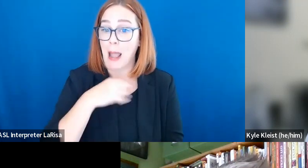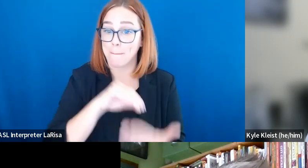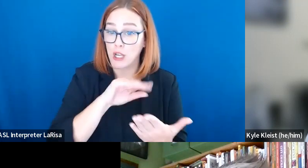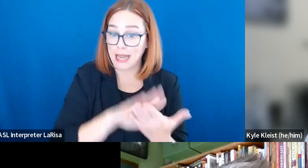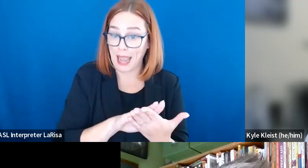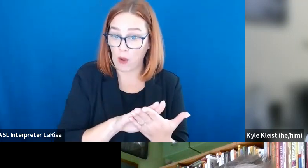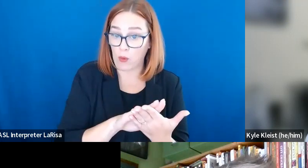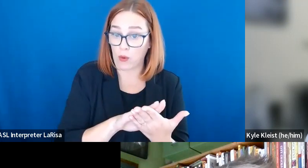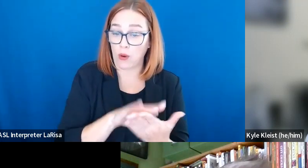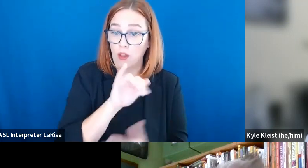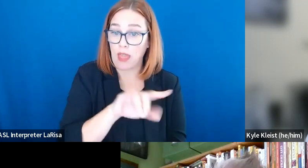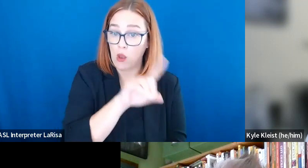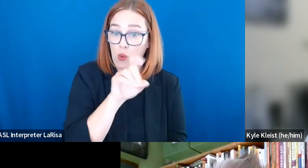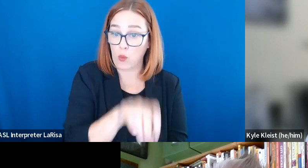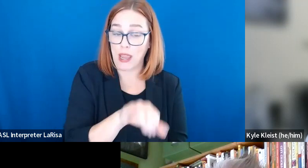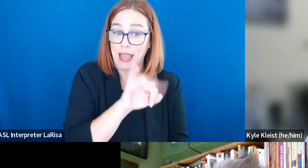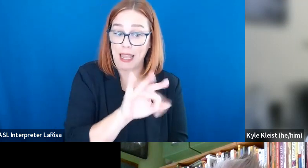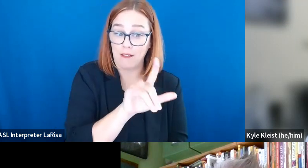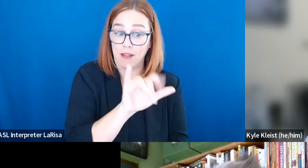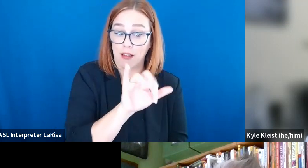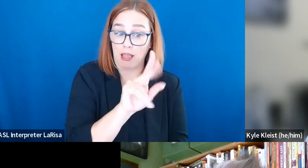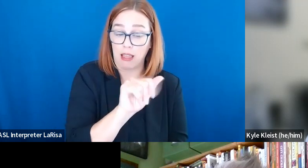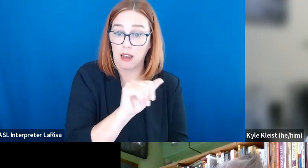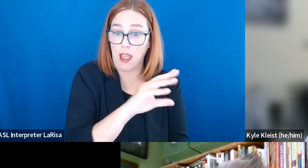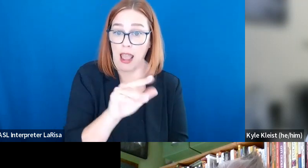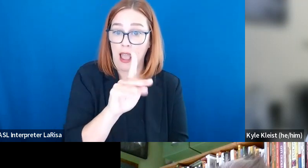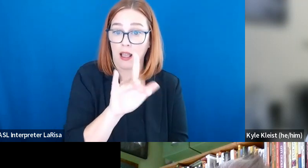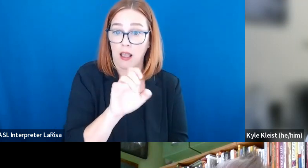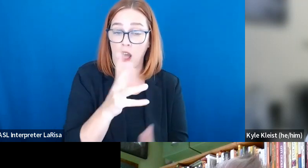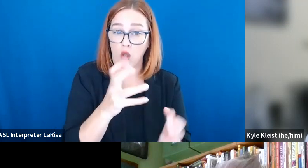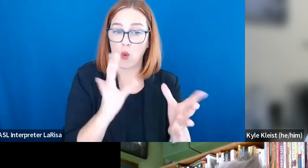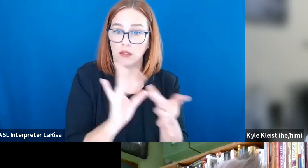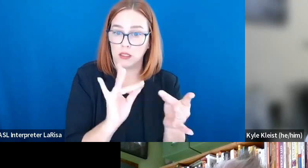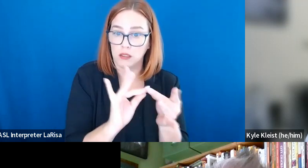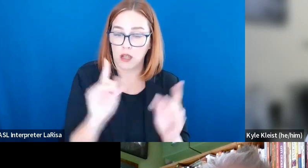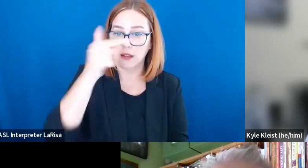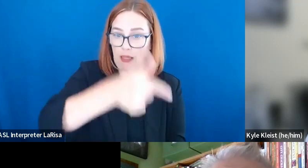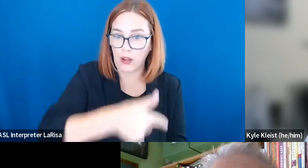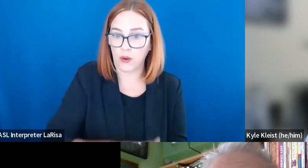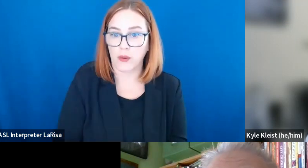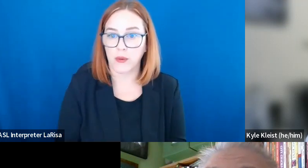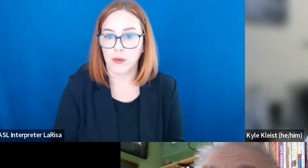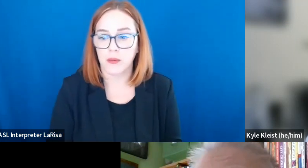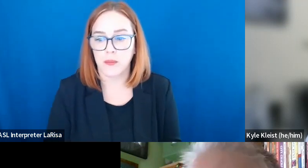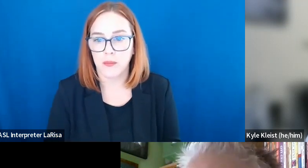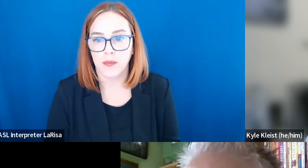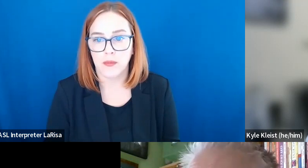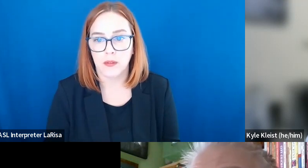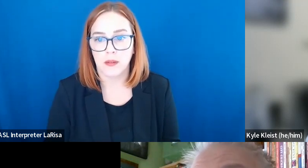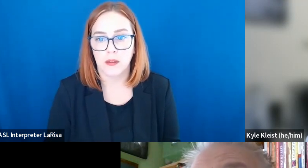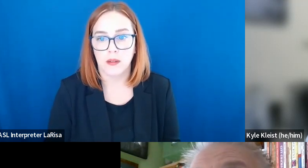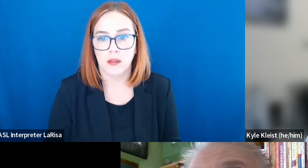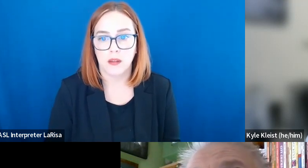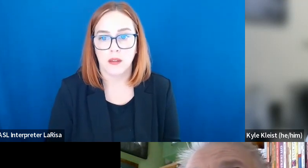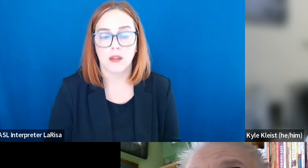and Kyle, you want to come back to it at a later point. Thank you. Great thing. That's a great thing we can discuss